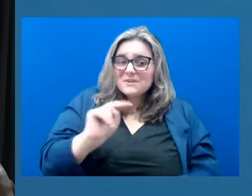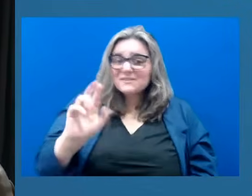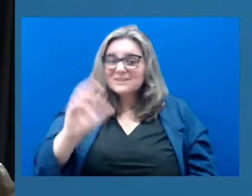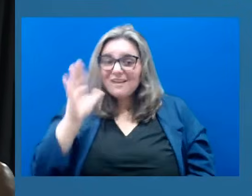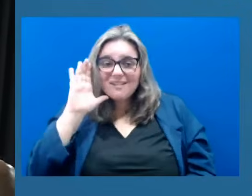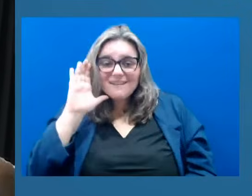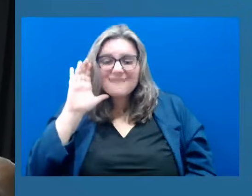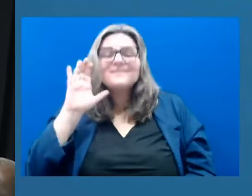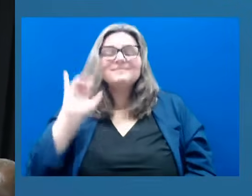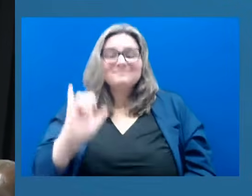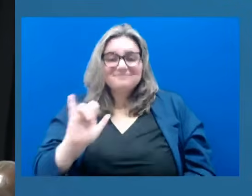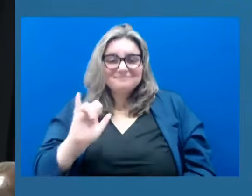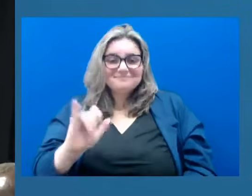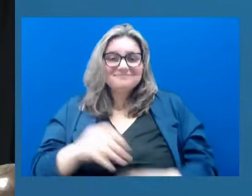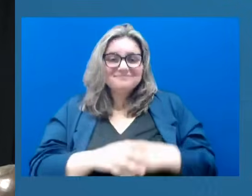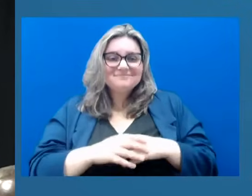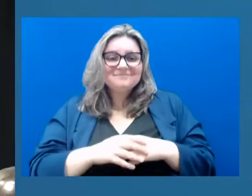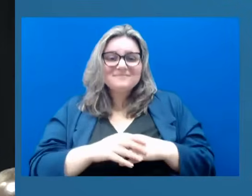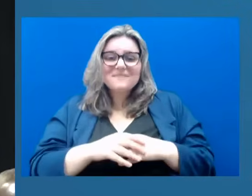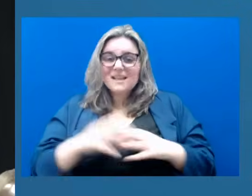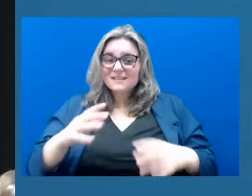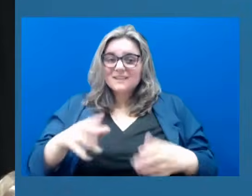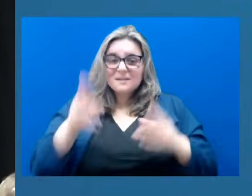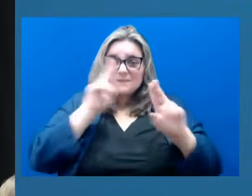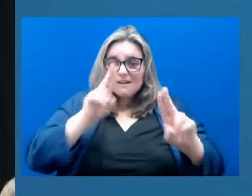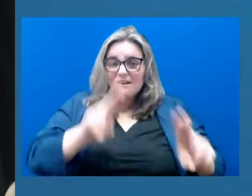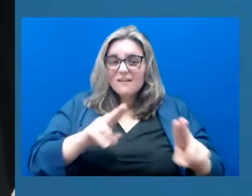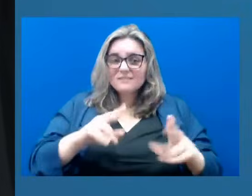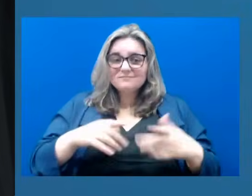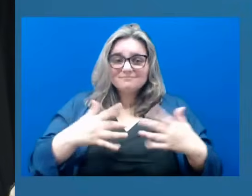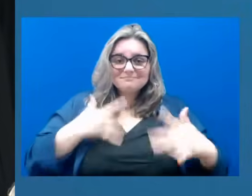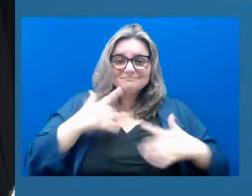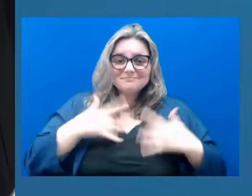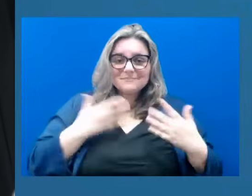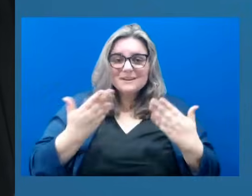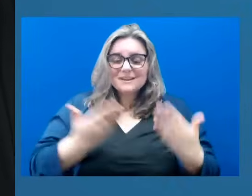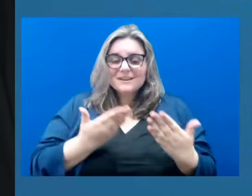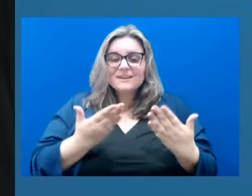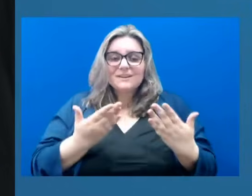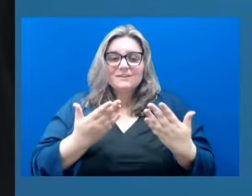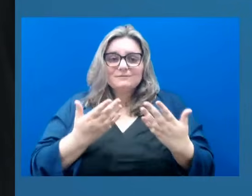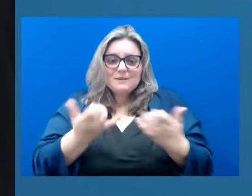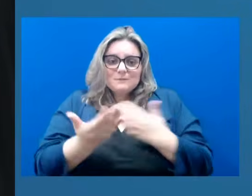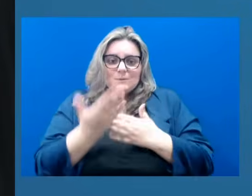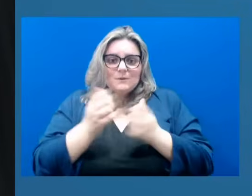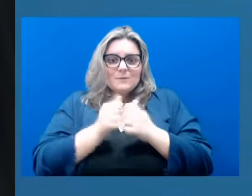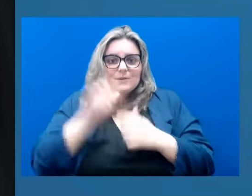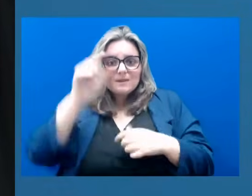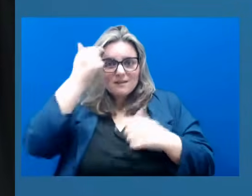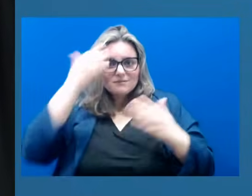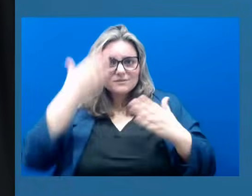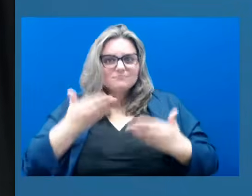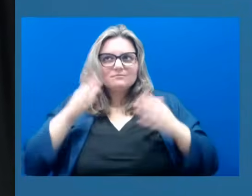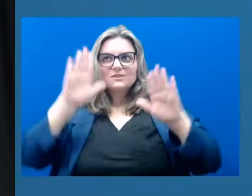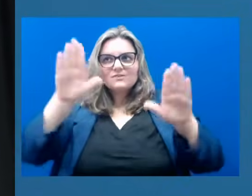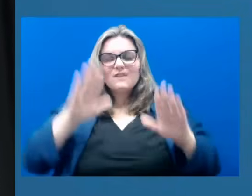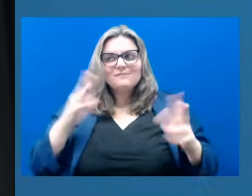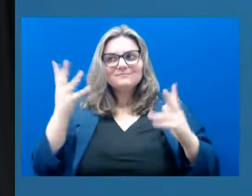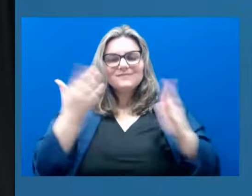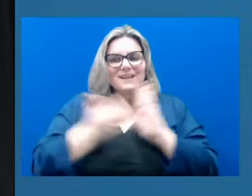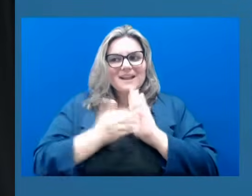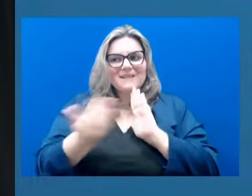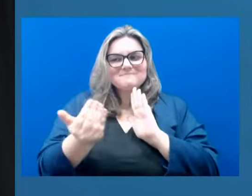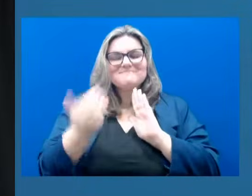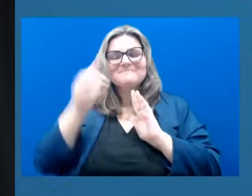is certainly an honor and a privilege to be here with you this morning with our great governor. Let's give it up one more time for our great governor of the state of New York, Governor Kathy